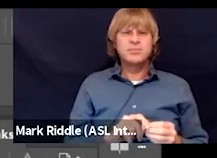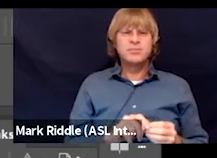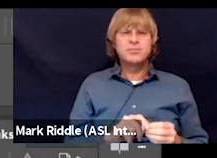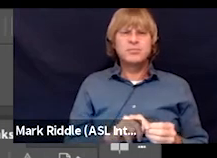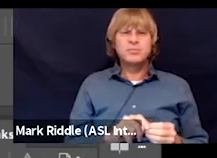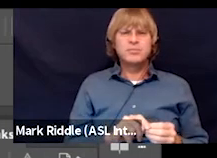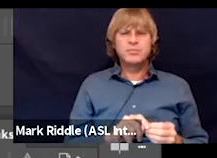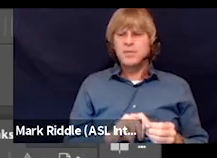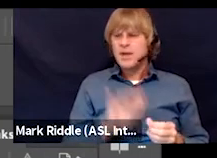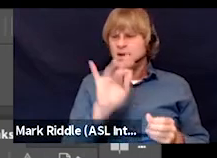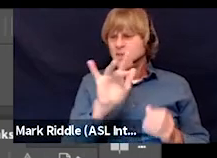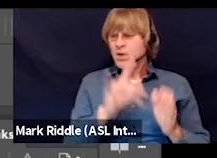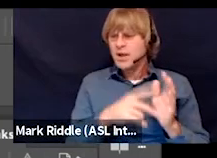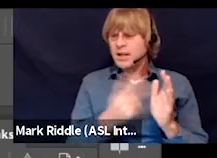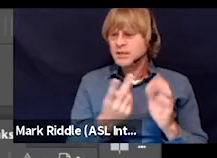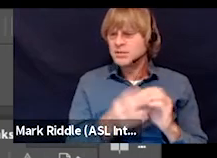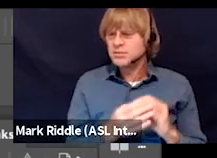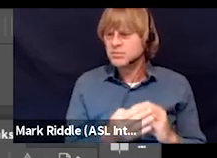double click that.